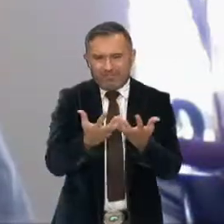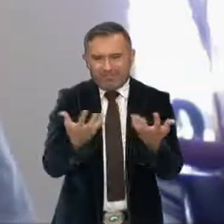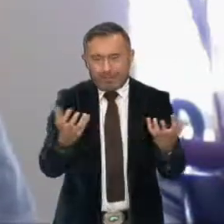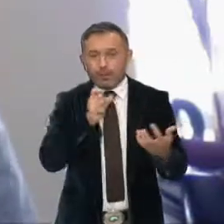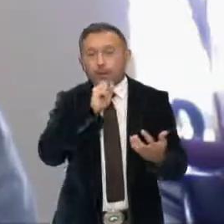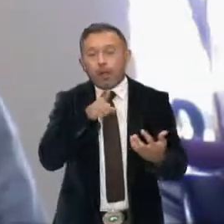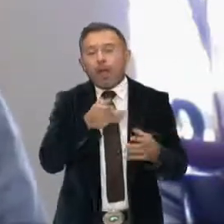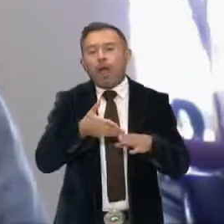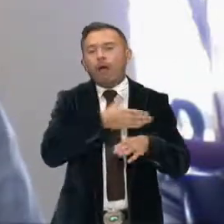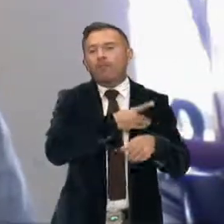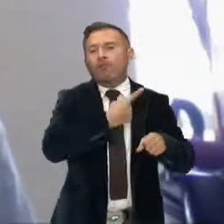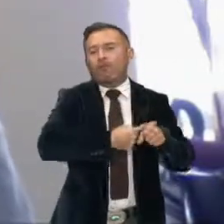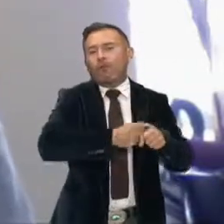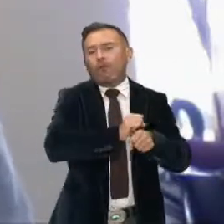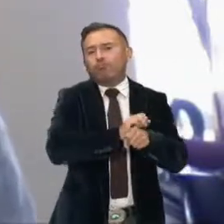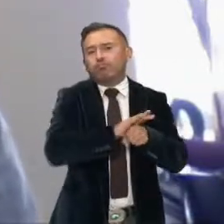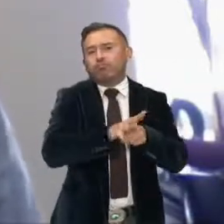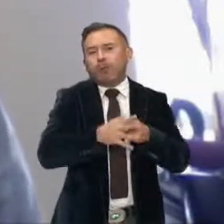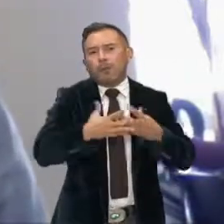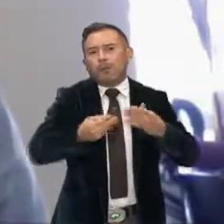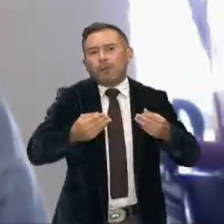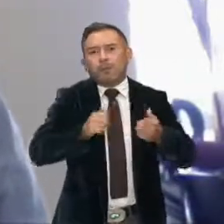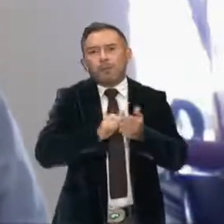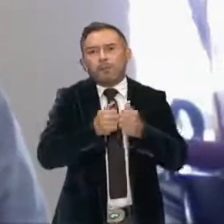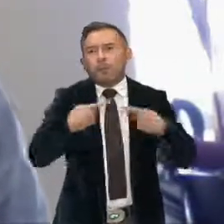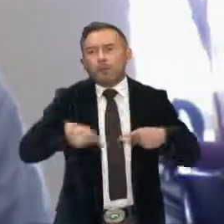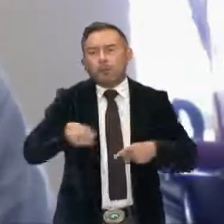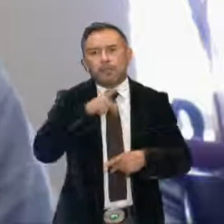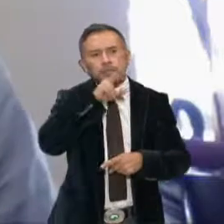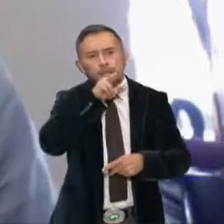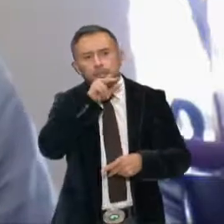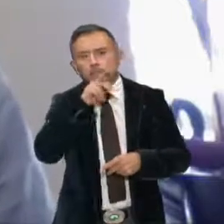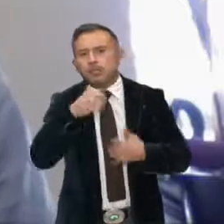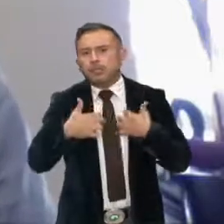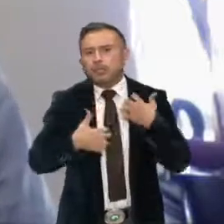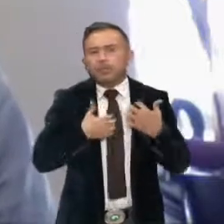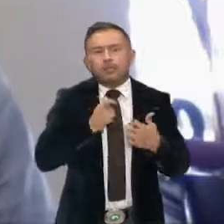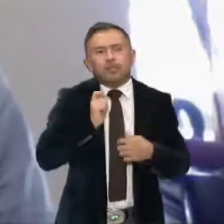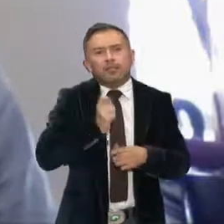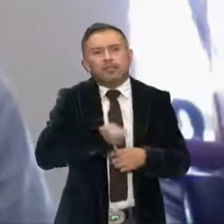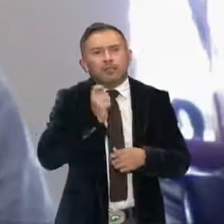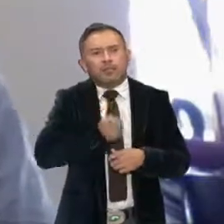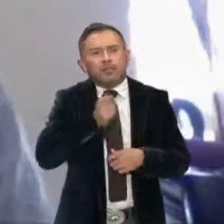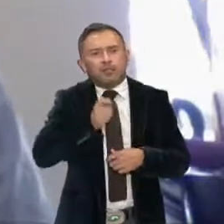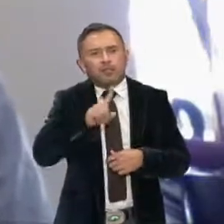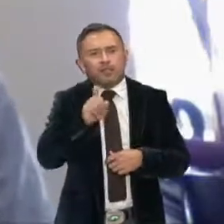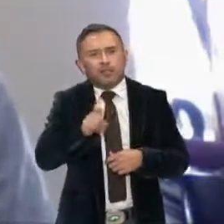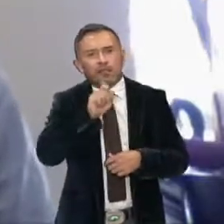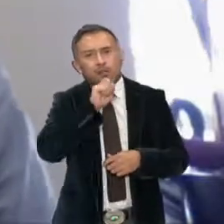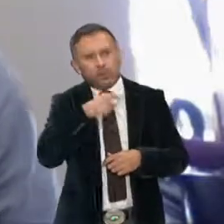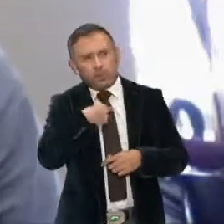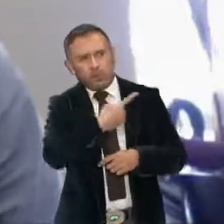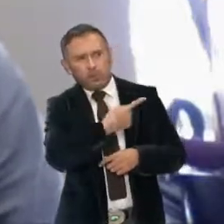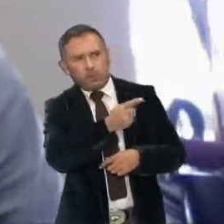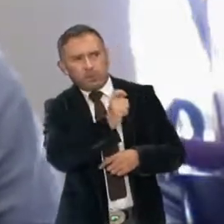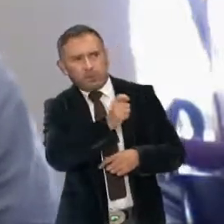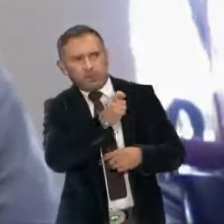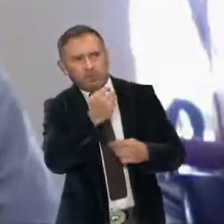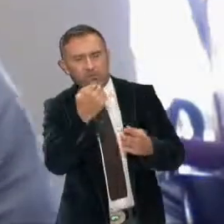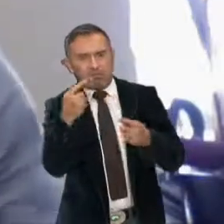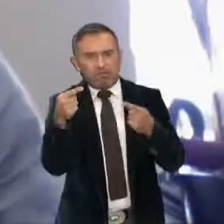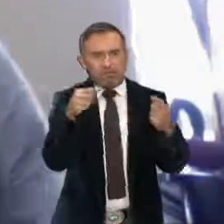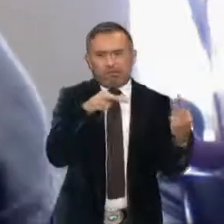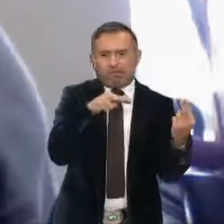this idea of the risk of the pandemic that was creating anxiety, and also anxiety